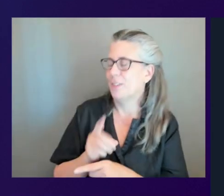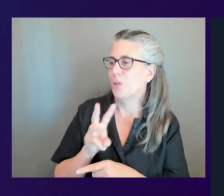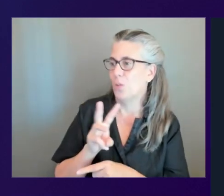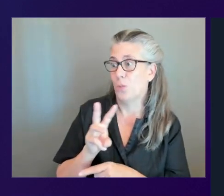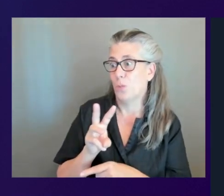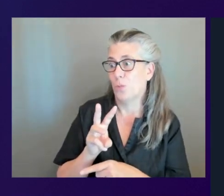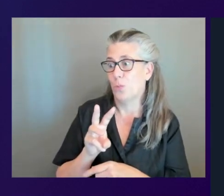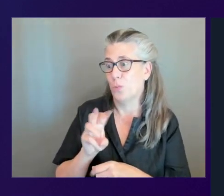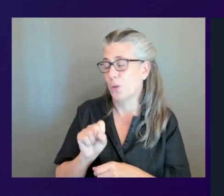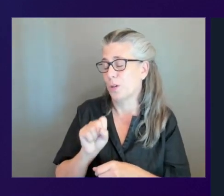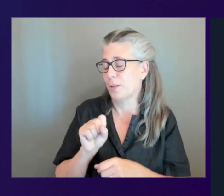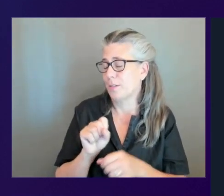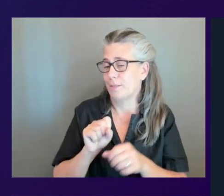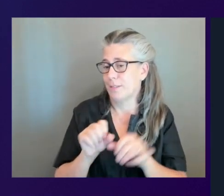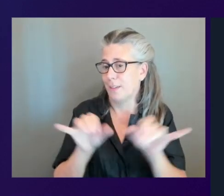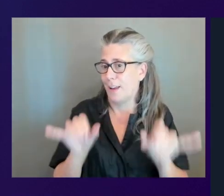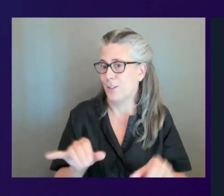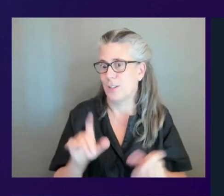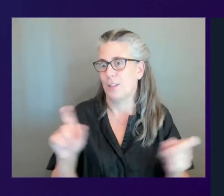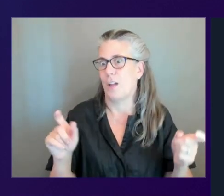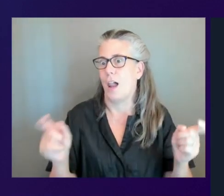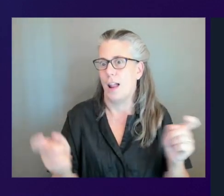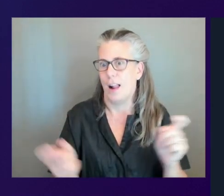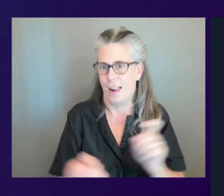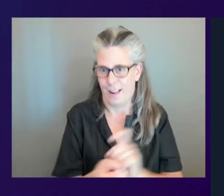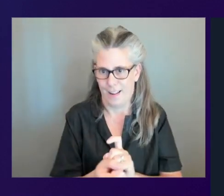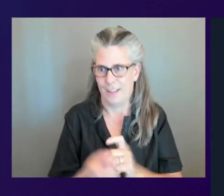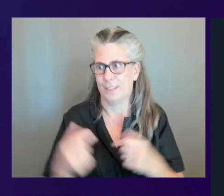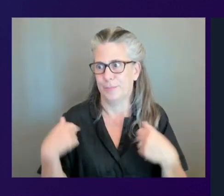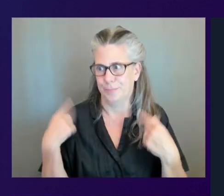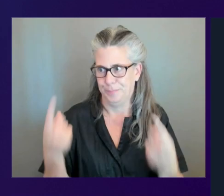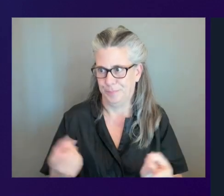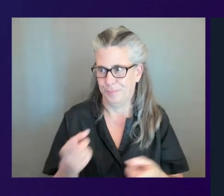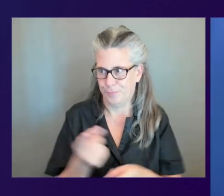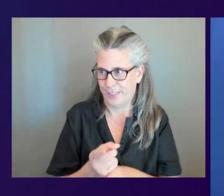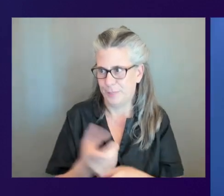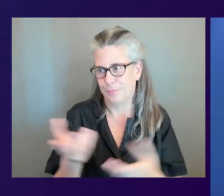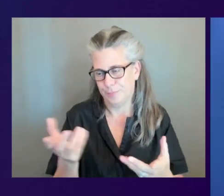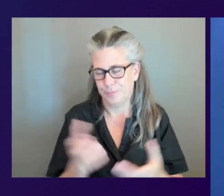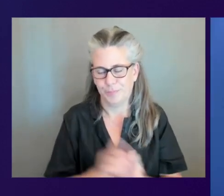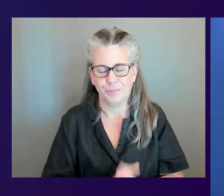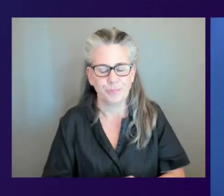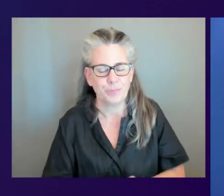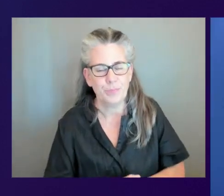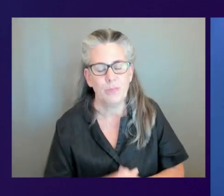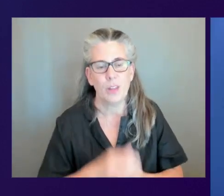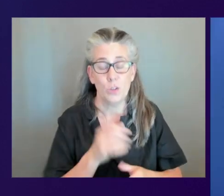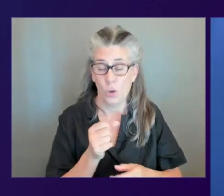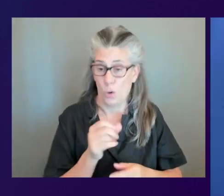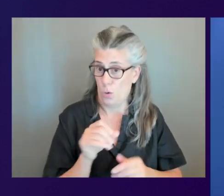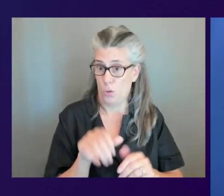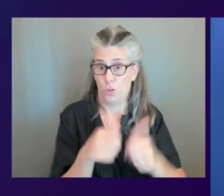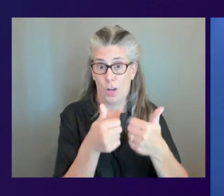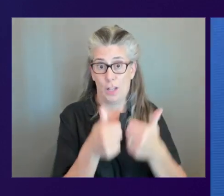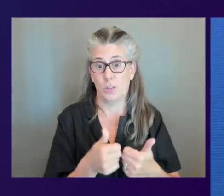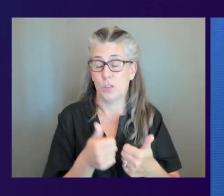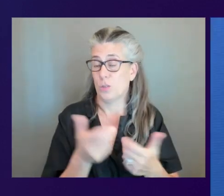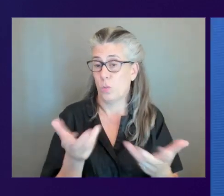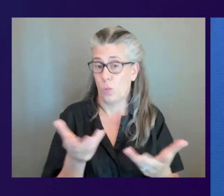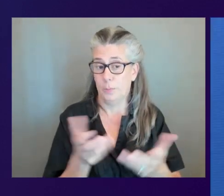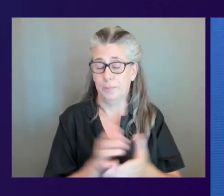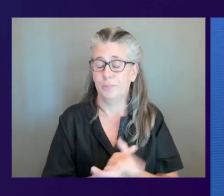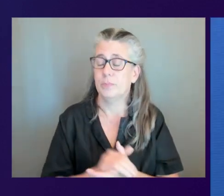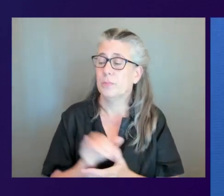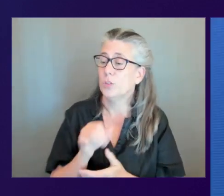we seeing? What challenges are we facing now as IT practitioners? Yeah, exactly. I mean, there's two big things I'm here to talk about today. First is